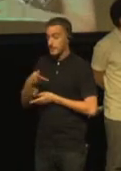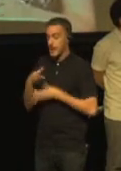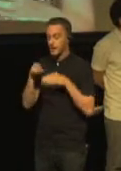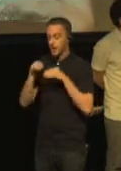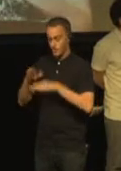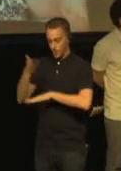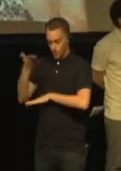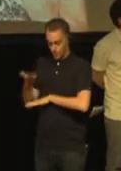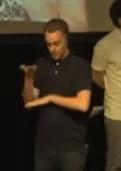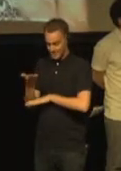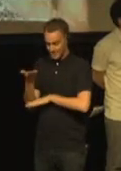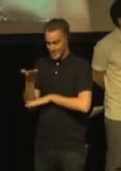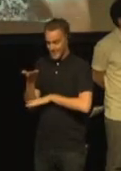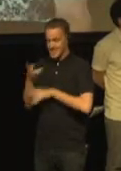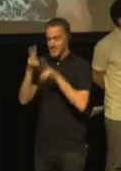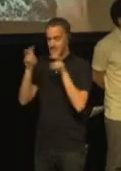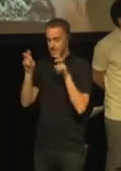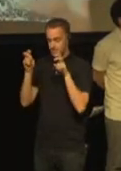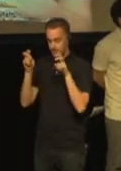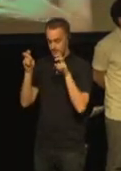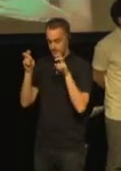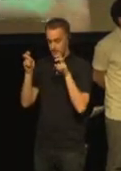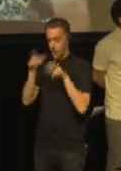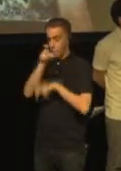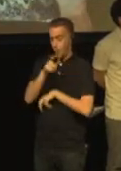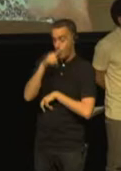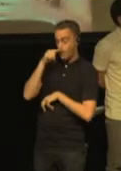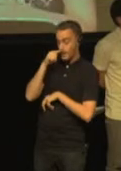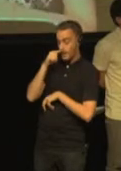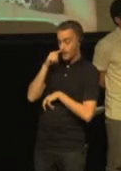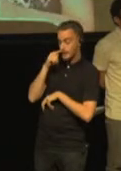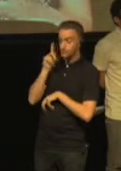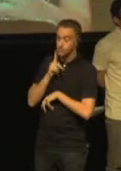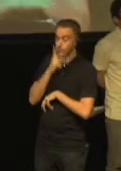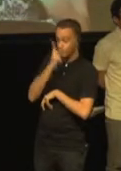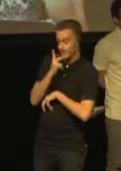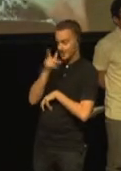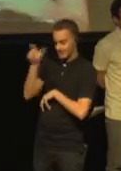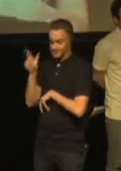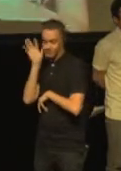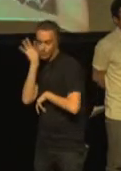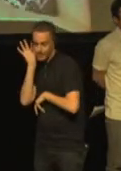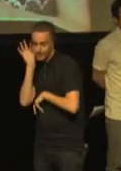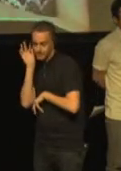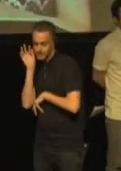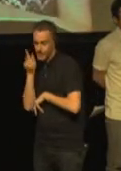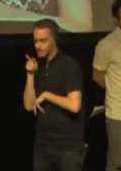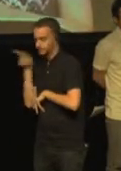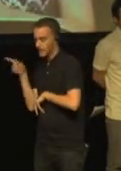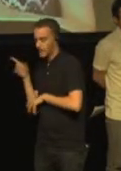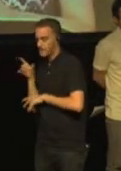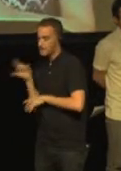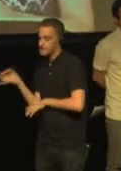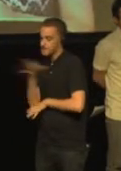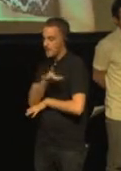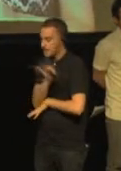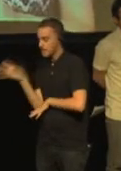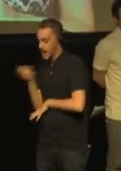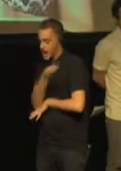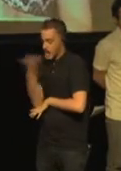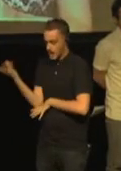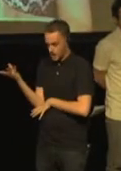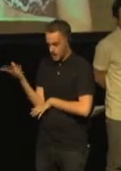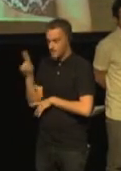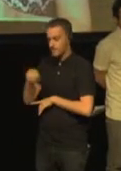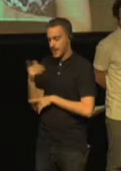between deafblind men, deafblind women. Were there more men than women? For example, what more women than men? We wanted to say something